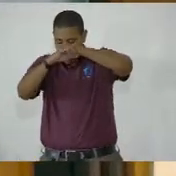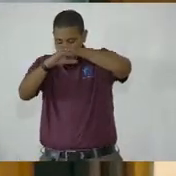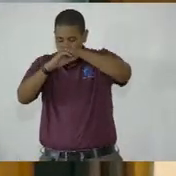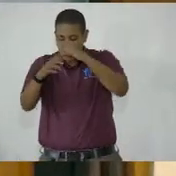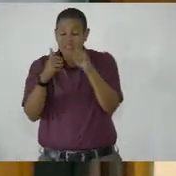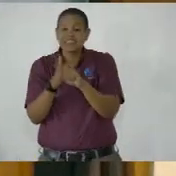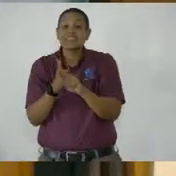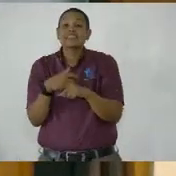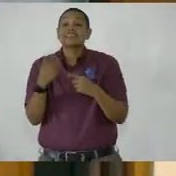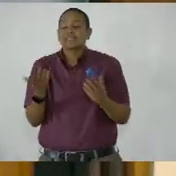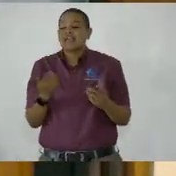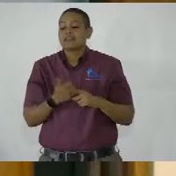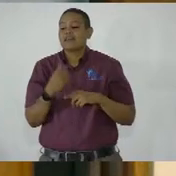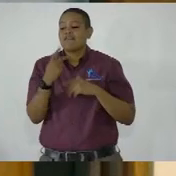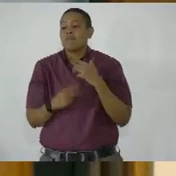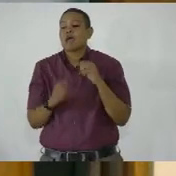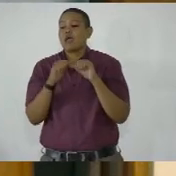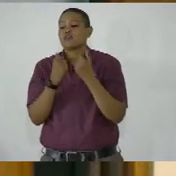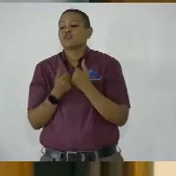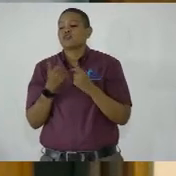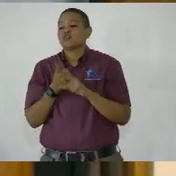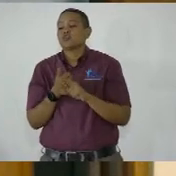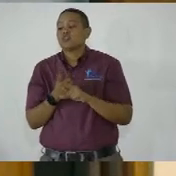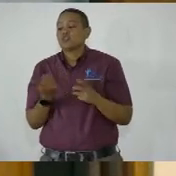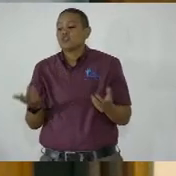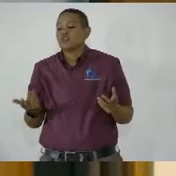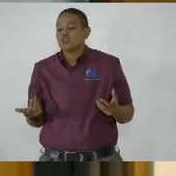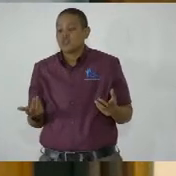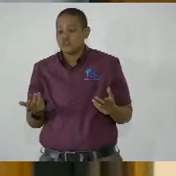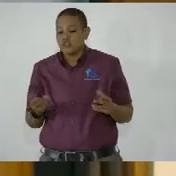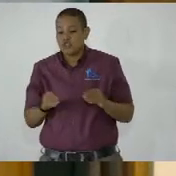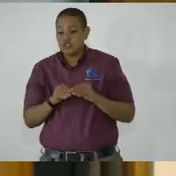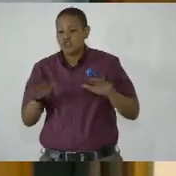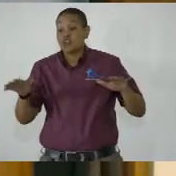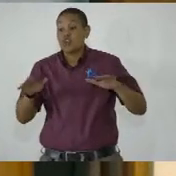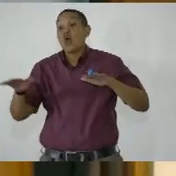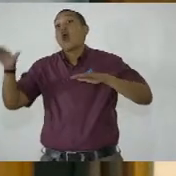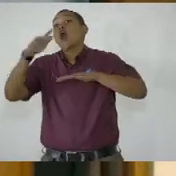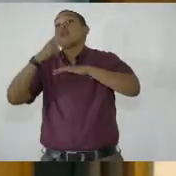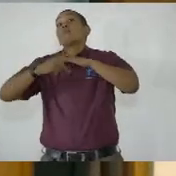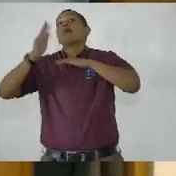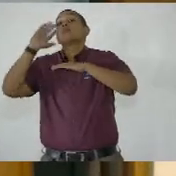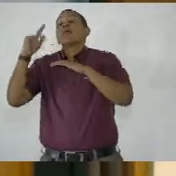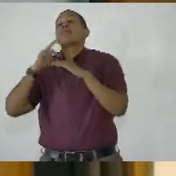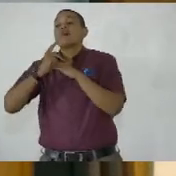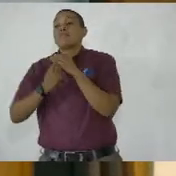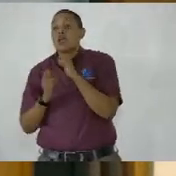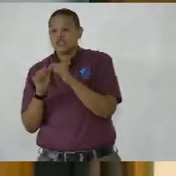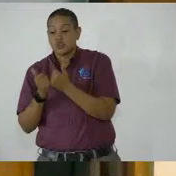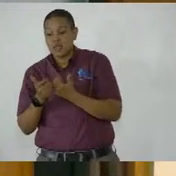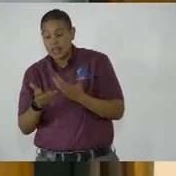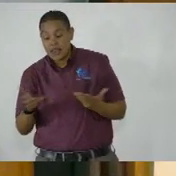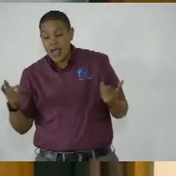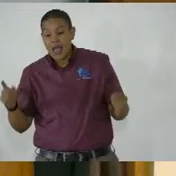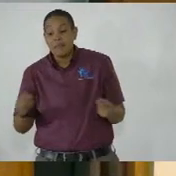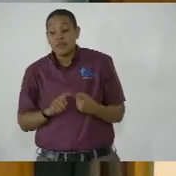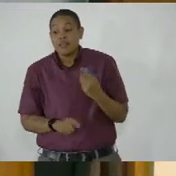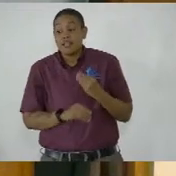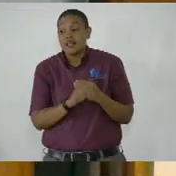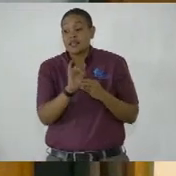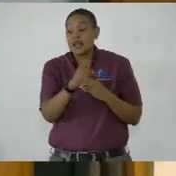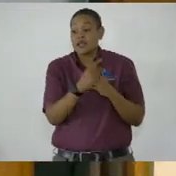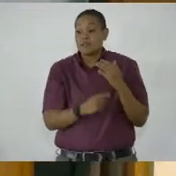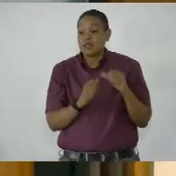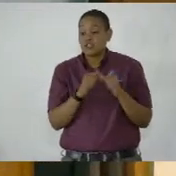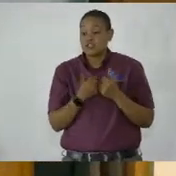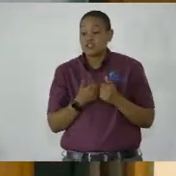we will be promoting the parish associations. Right across, every parish will have a parish association, and that parish